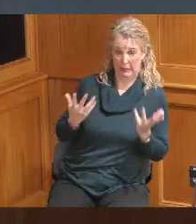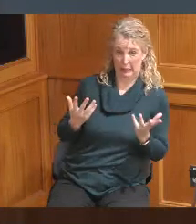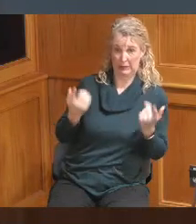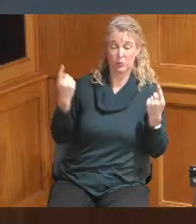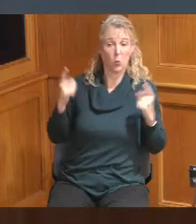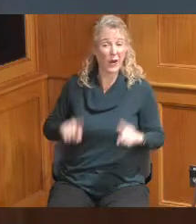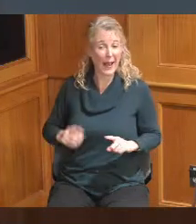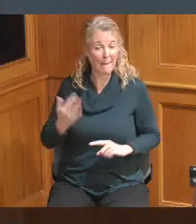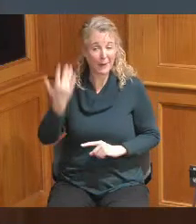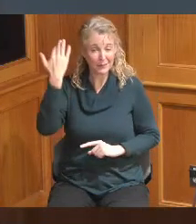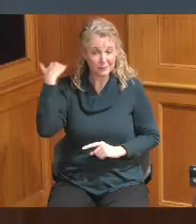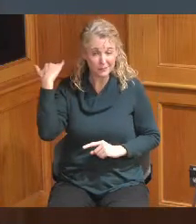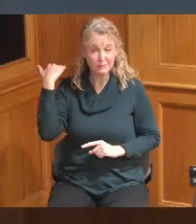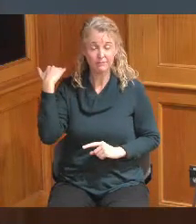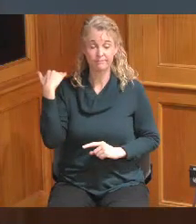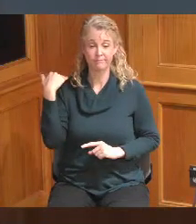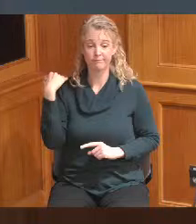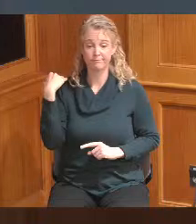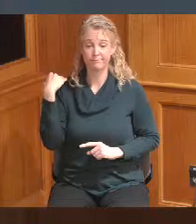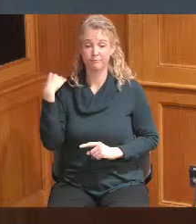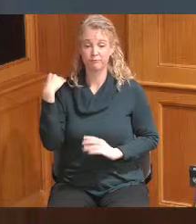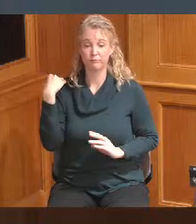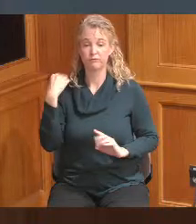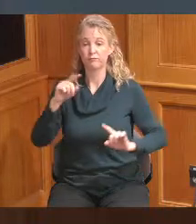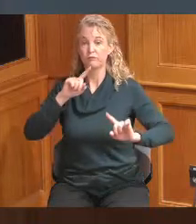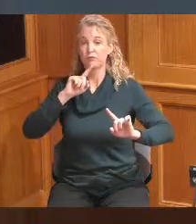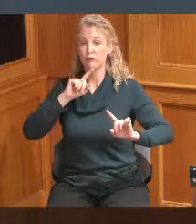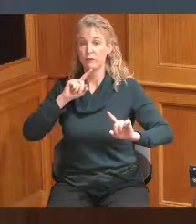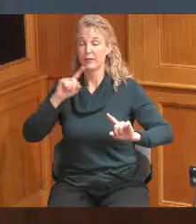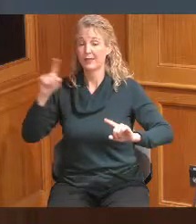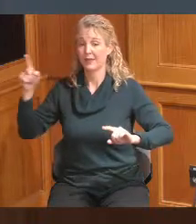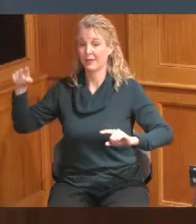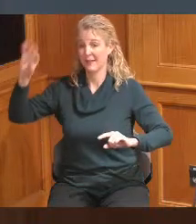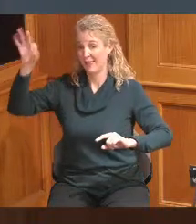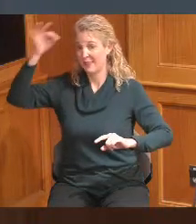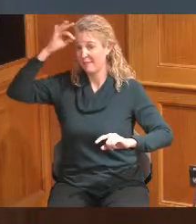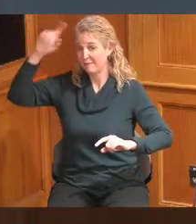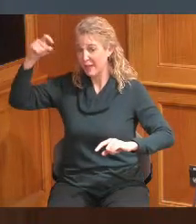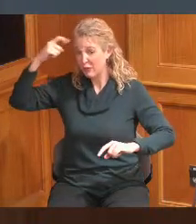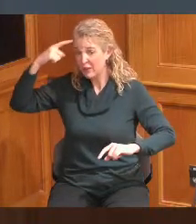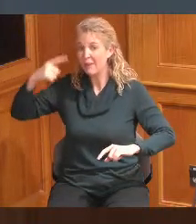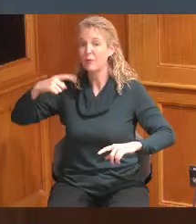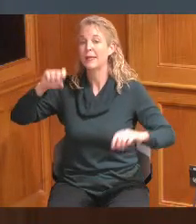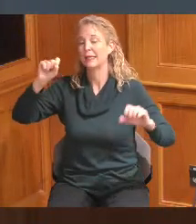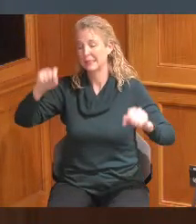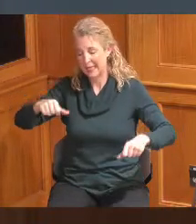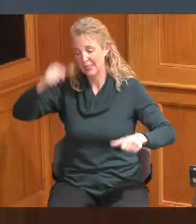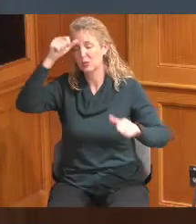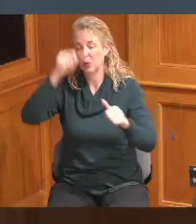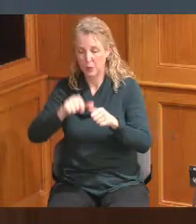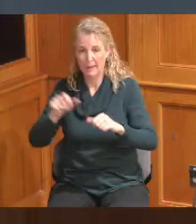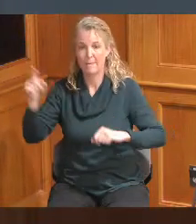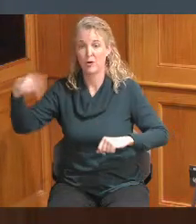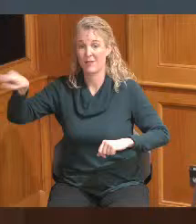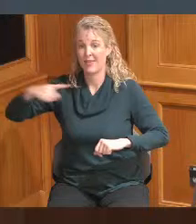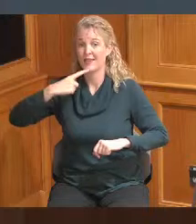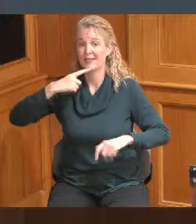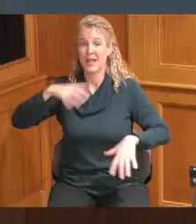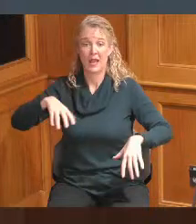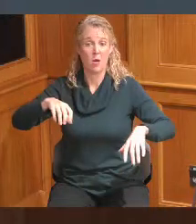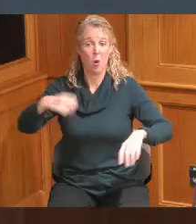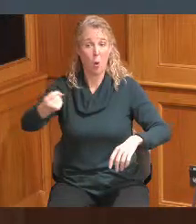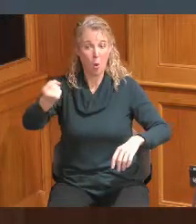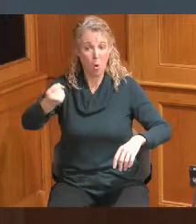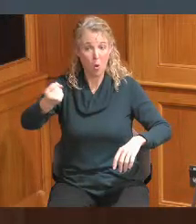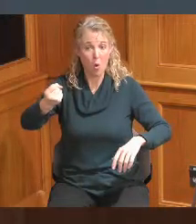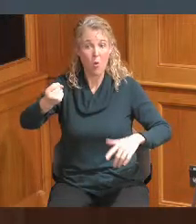happened originally was they did initially order a freeze on every grant. We're all aware of that. That's been in the media. Then they quickly